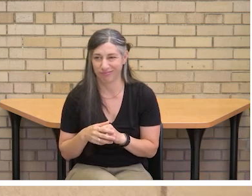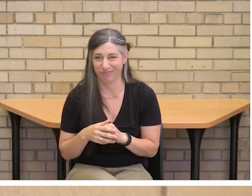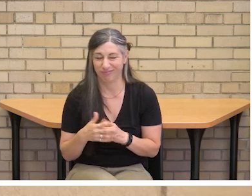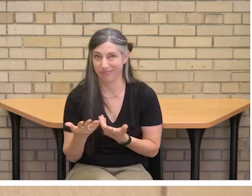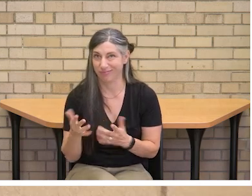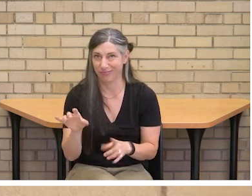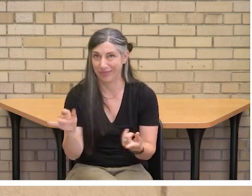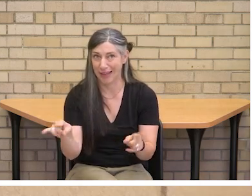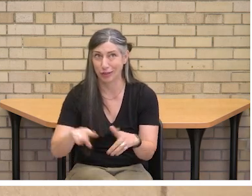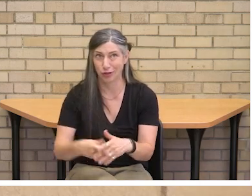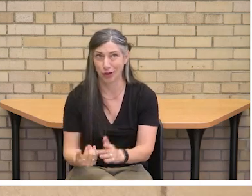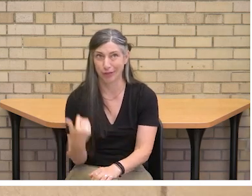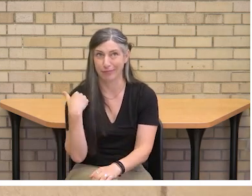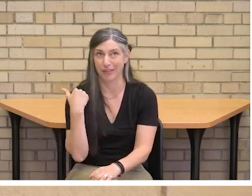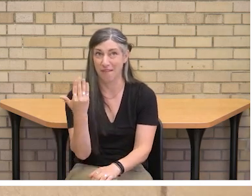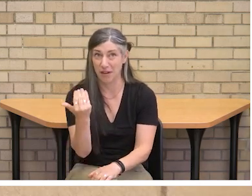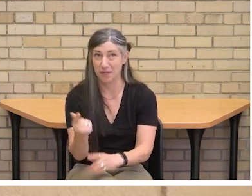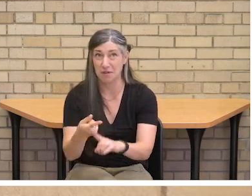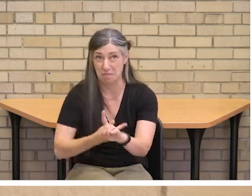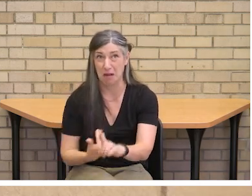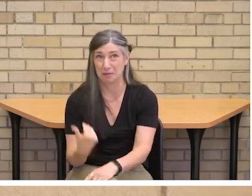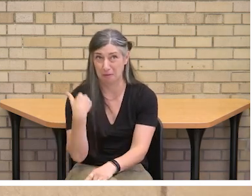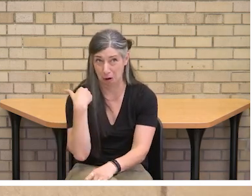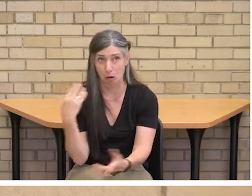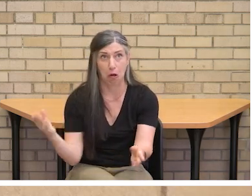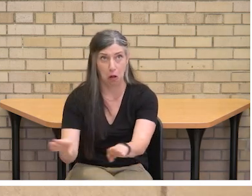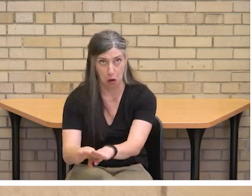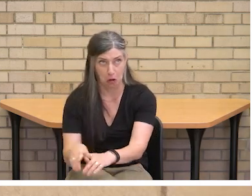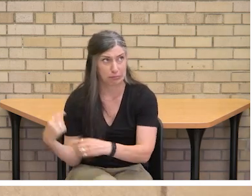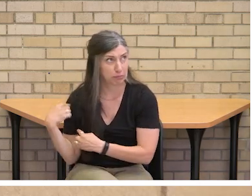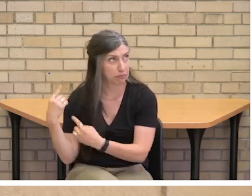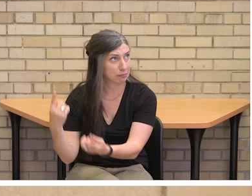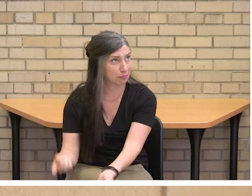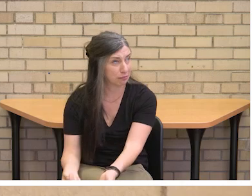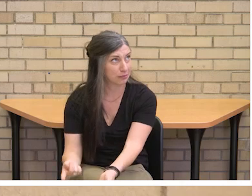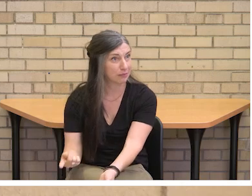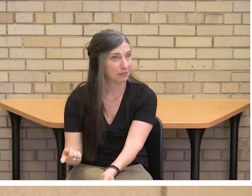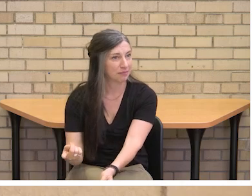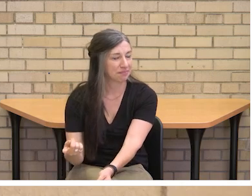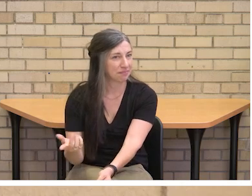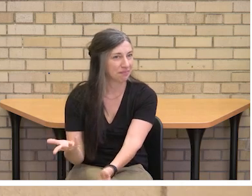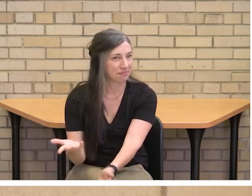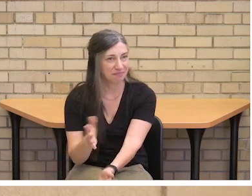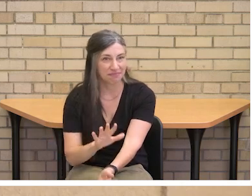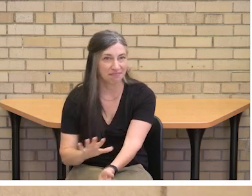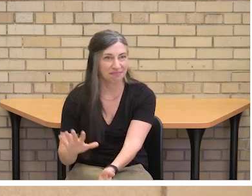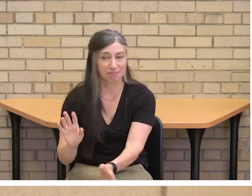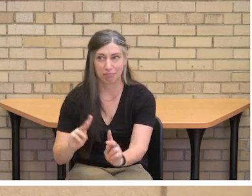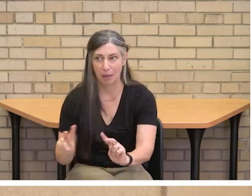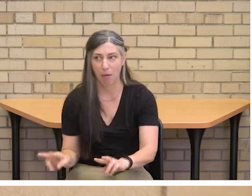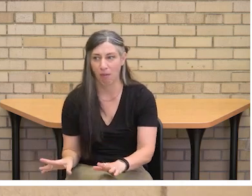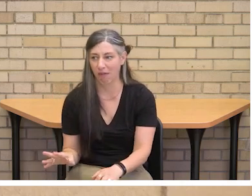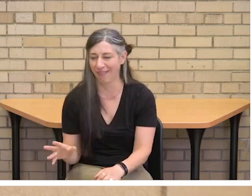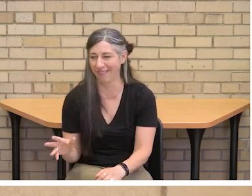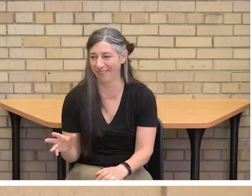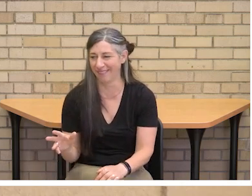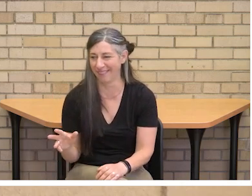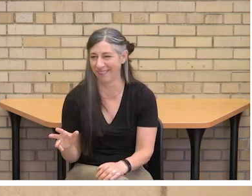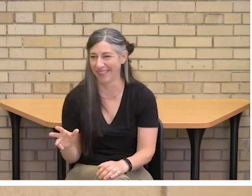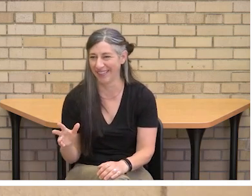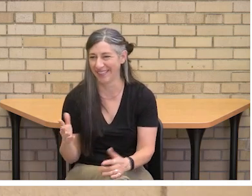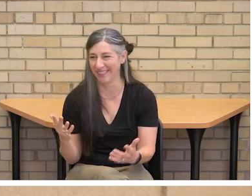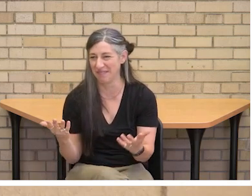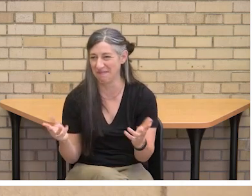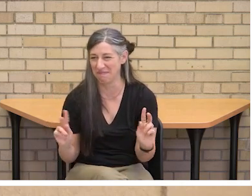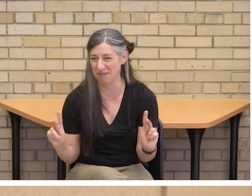15 months ago since we first closed. I think probably to an outsider's perspective, it